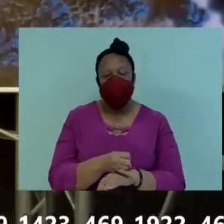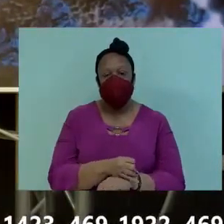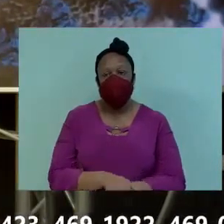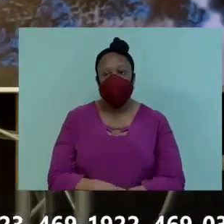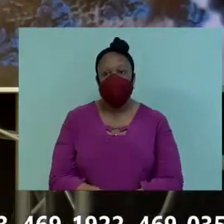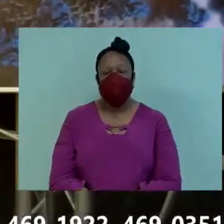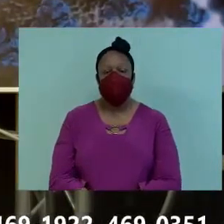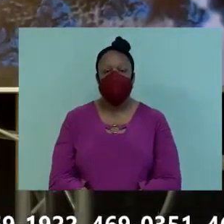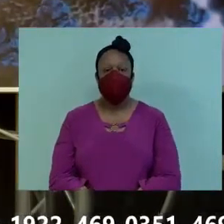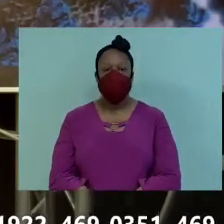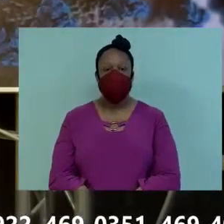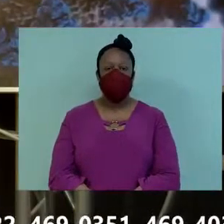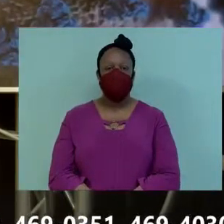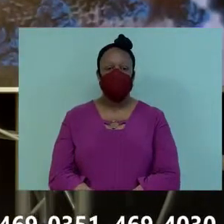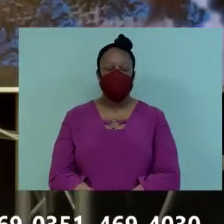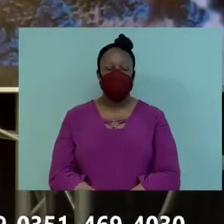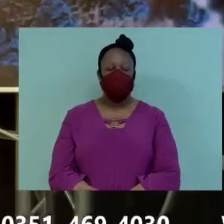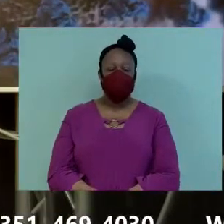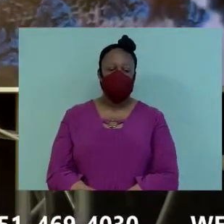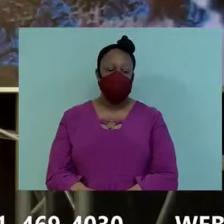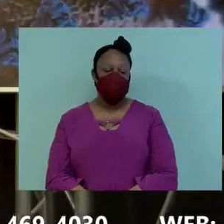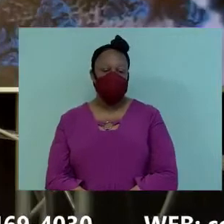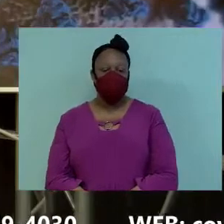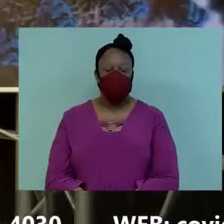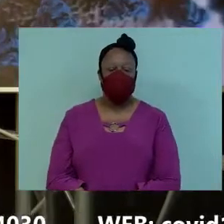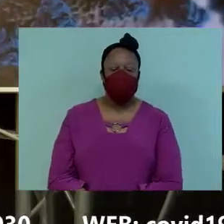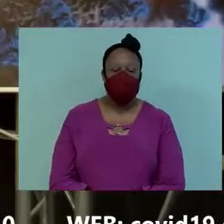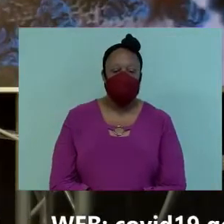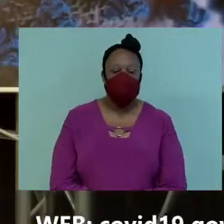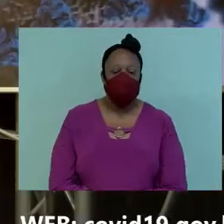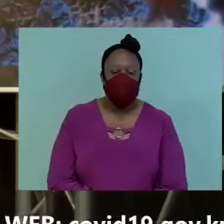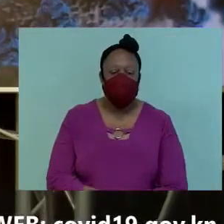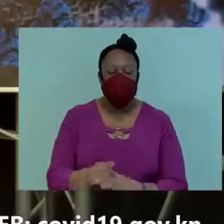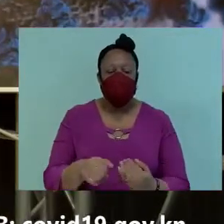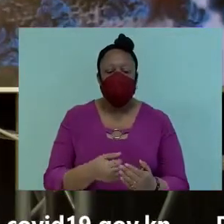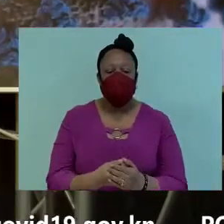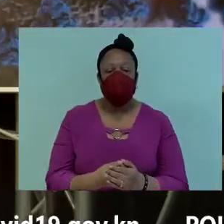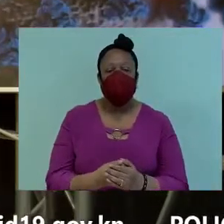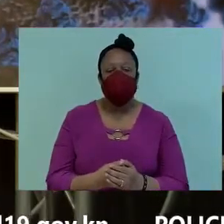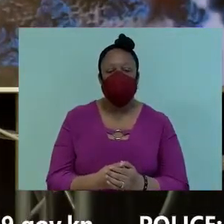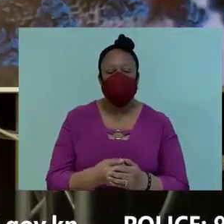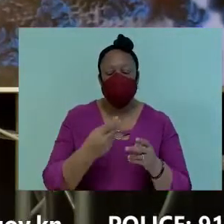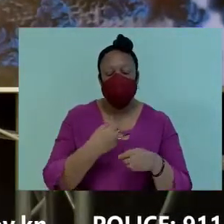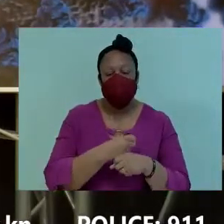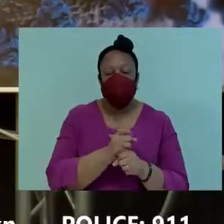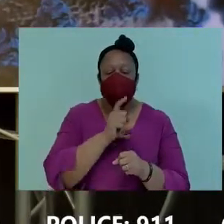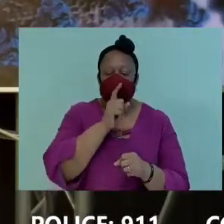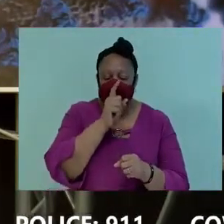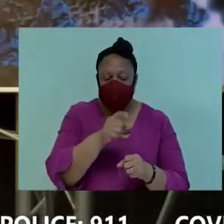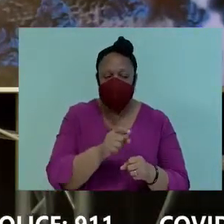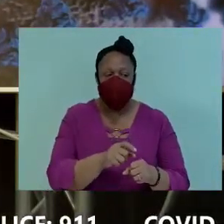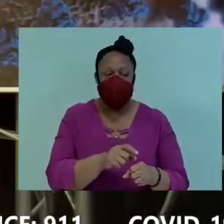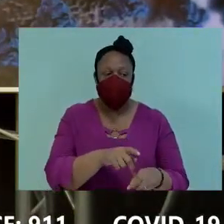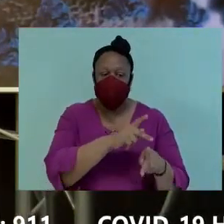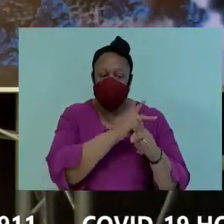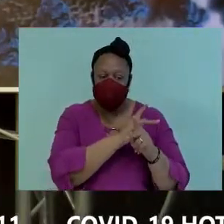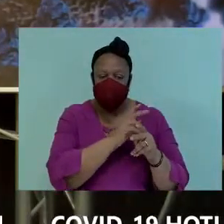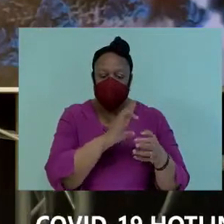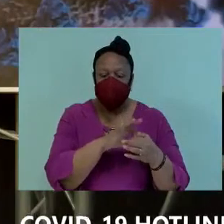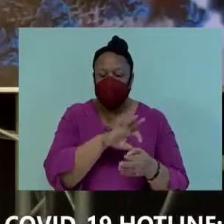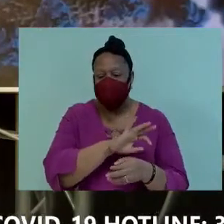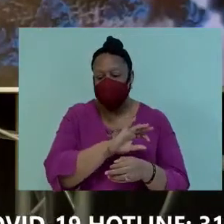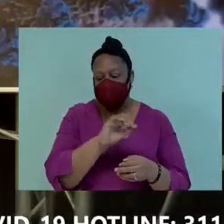Law enforcement continue to ensure the safety and security of residents in the Federation. This is evident by our